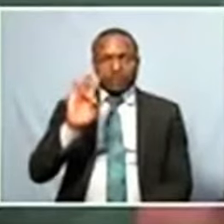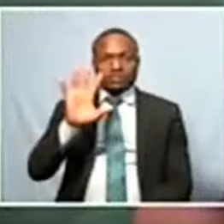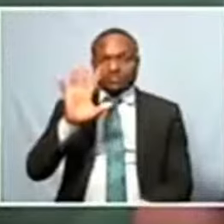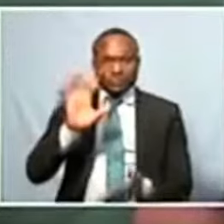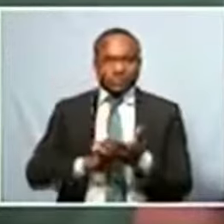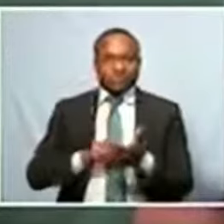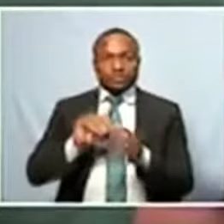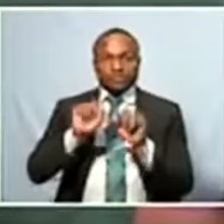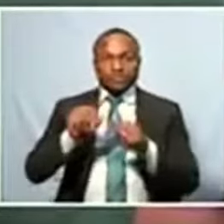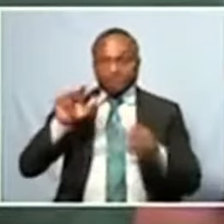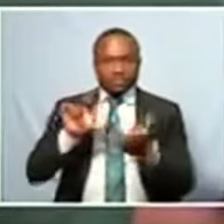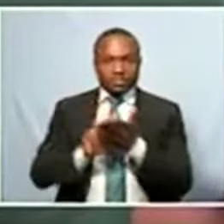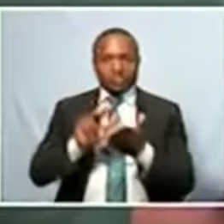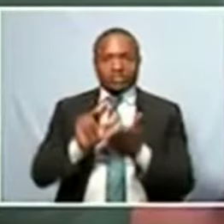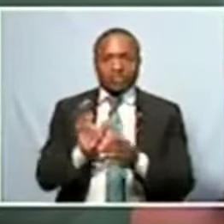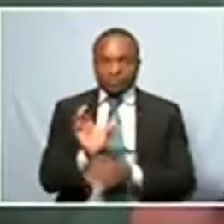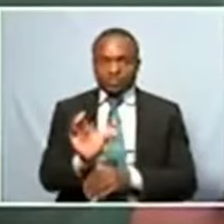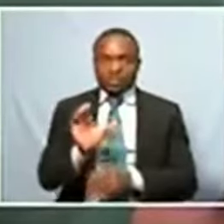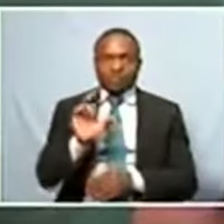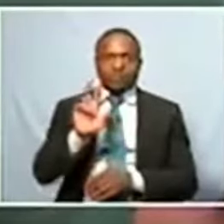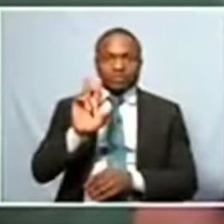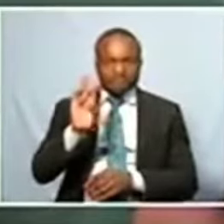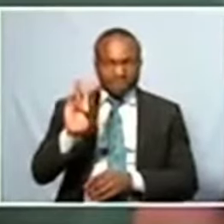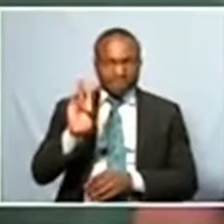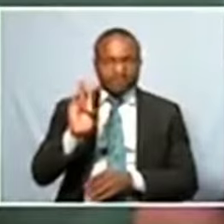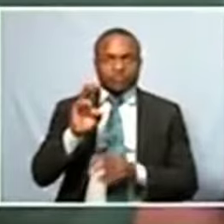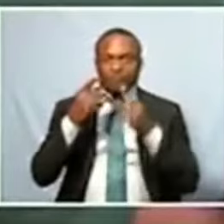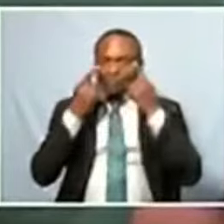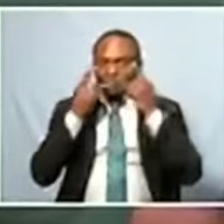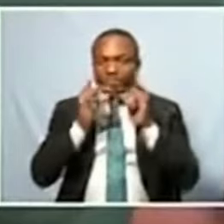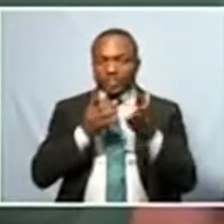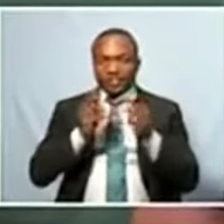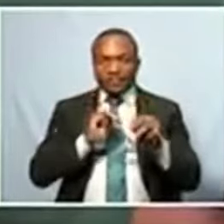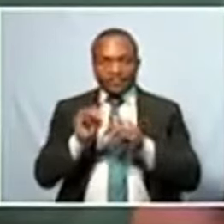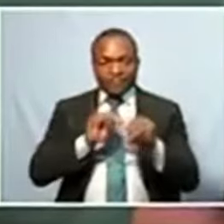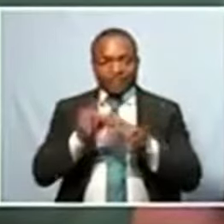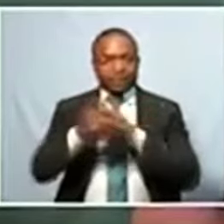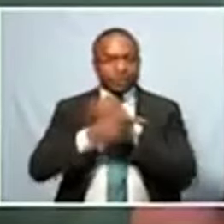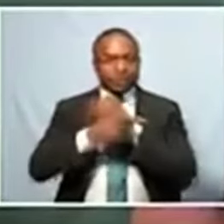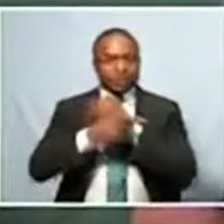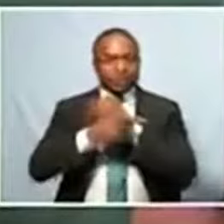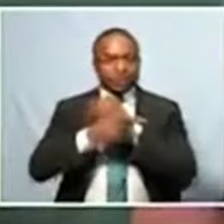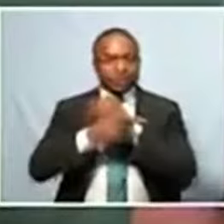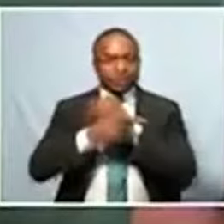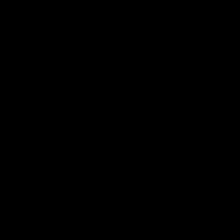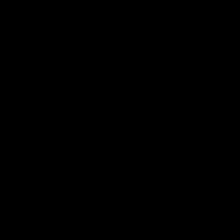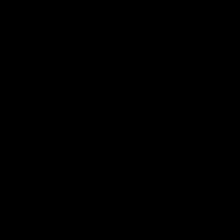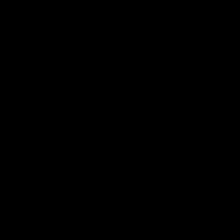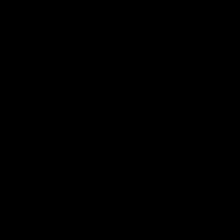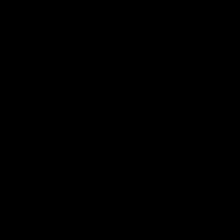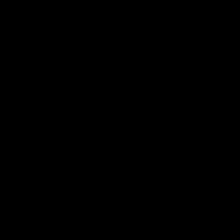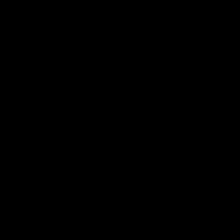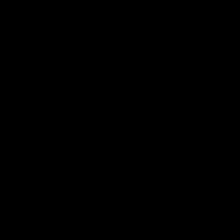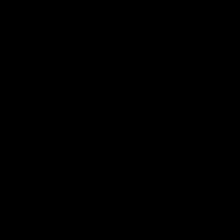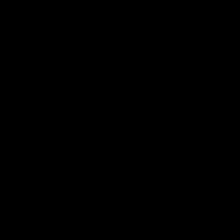1,968,075 be approved in respect of head 27, Public Service Management Division, in line with programs.